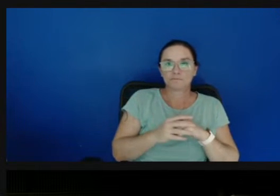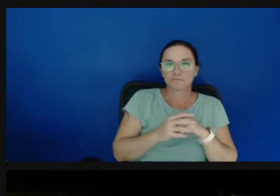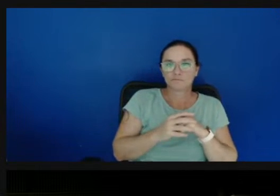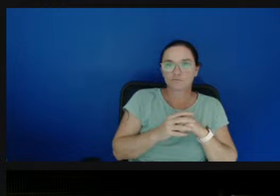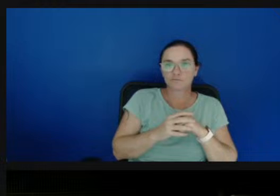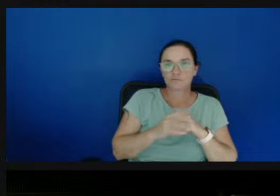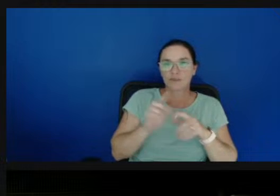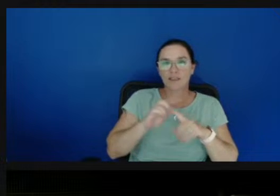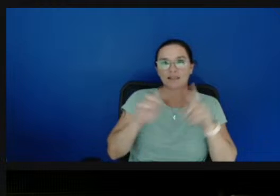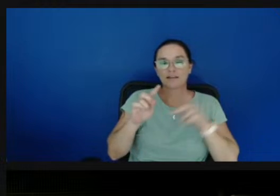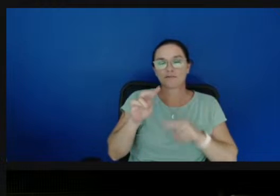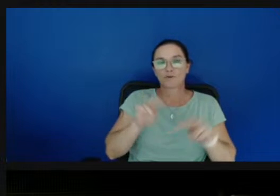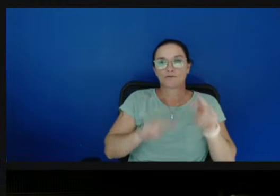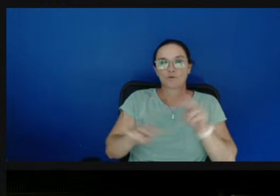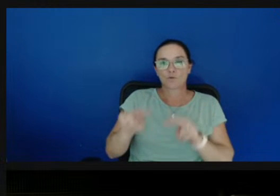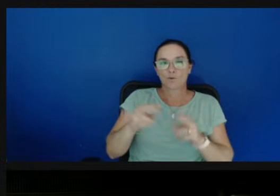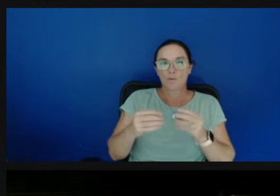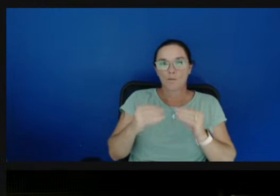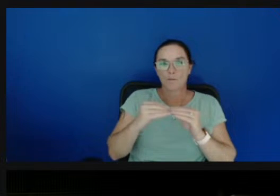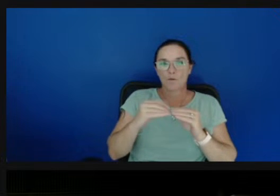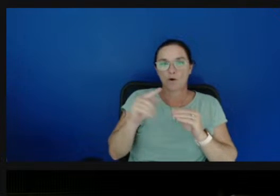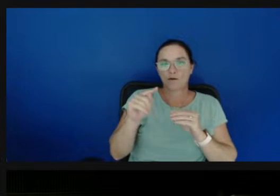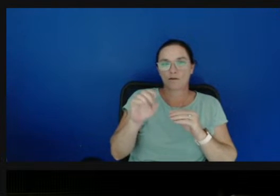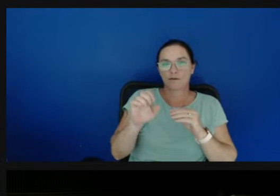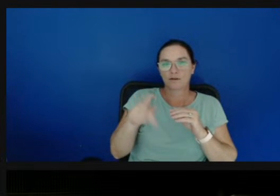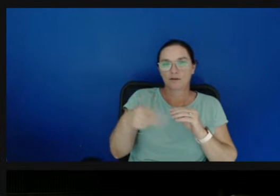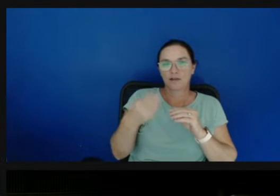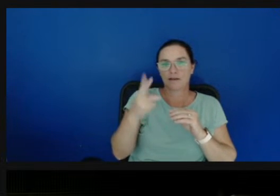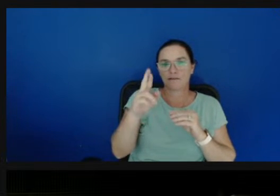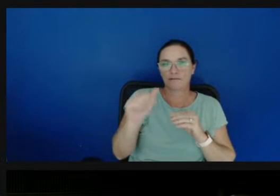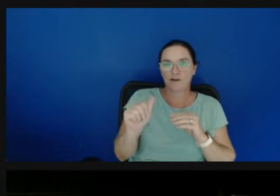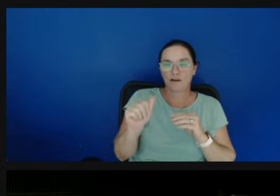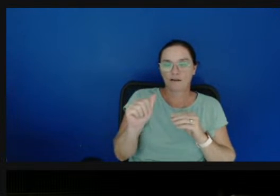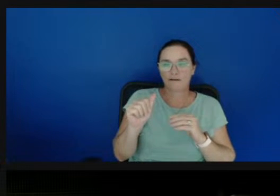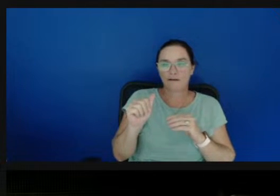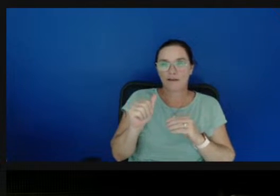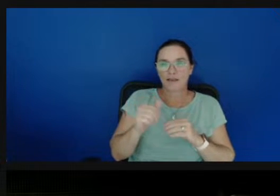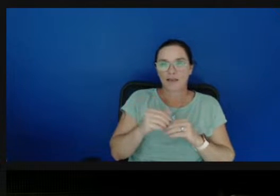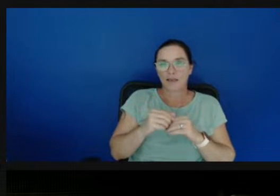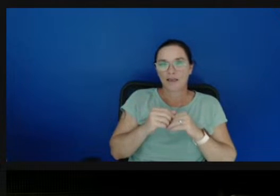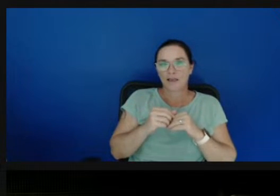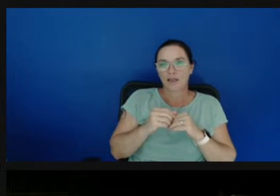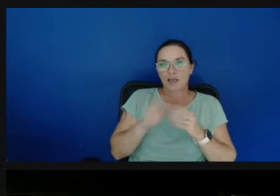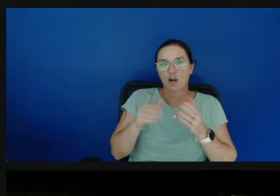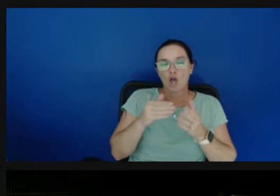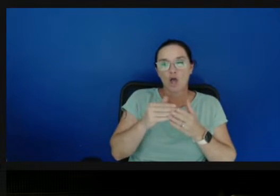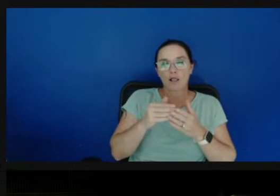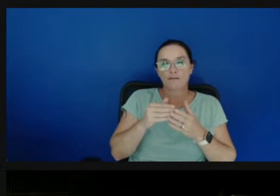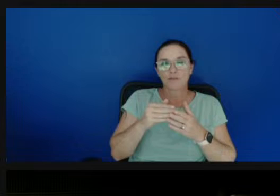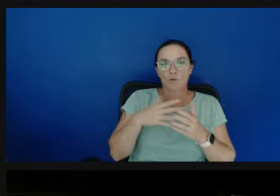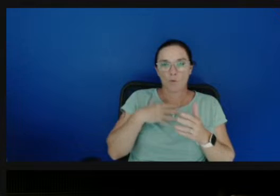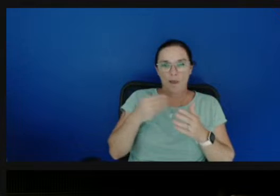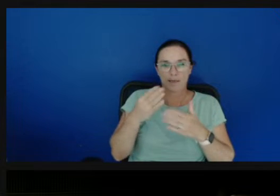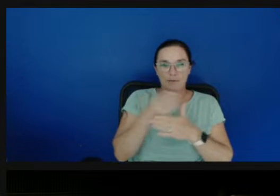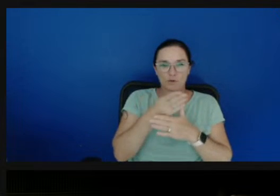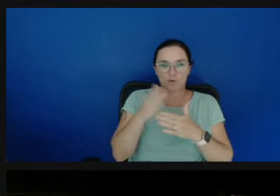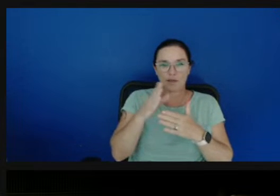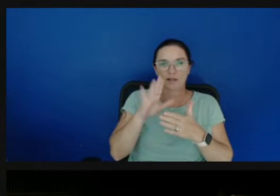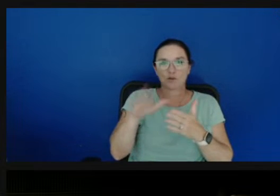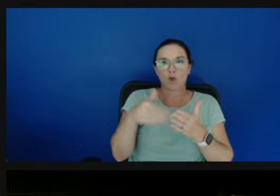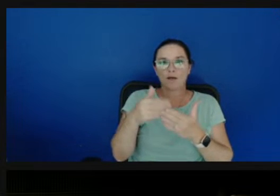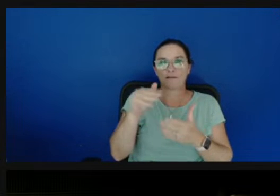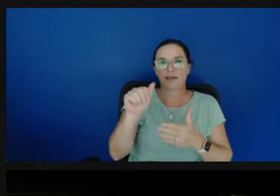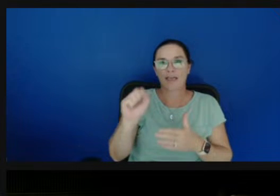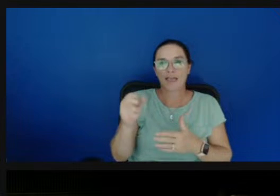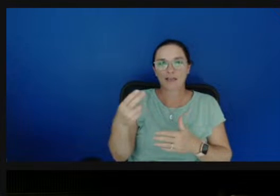Different view once again, more of the tephra ejected, and all the smooth stuff in between, that's all that ash. Right? So the really fine material,